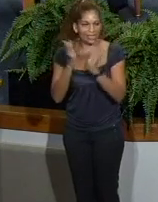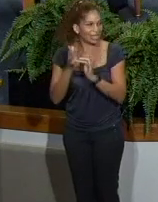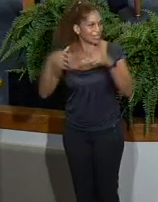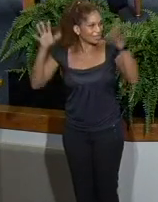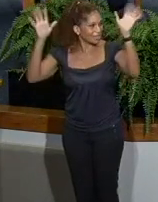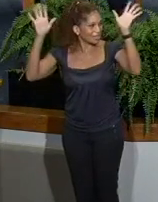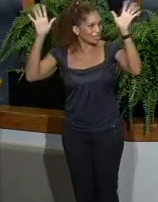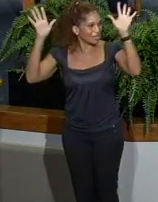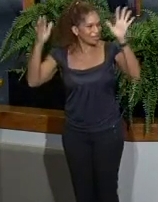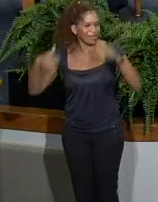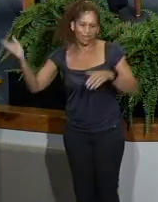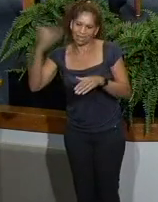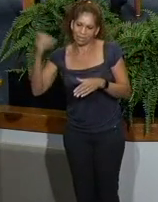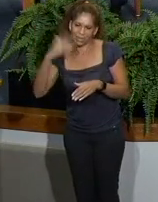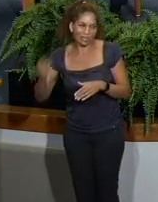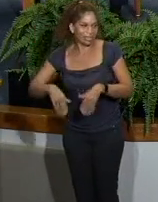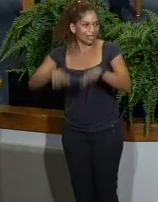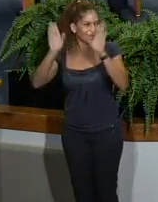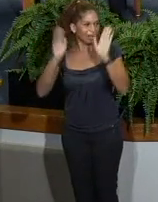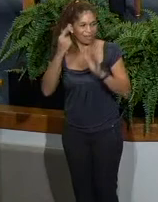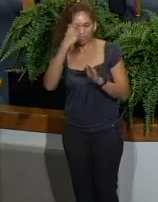Come on, let's give it up for Jesus.